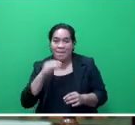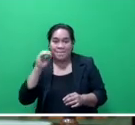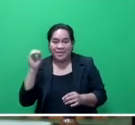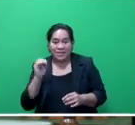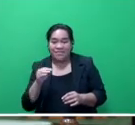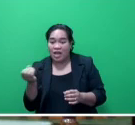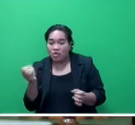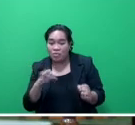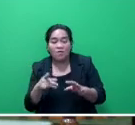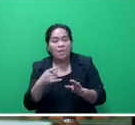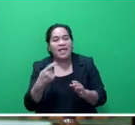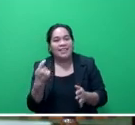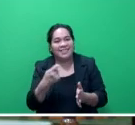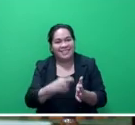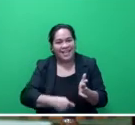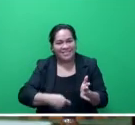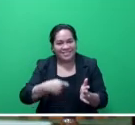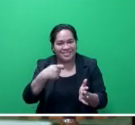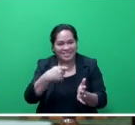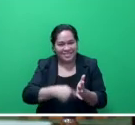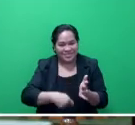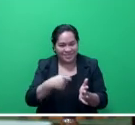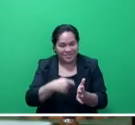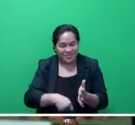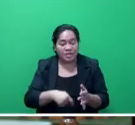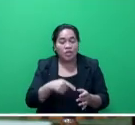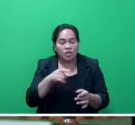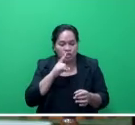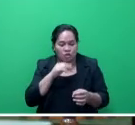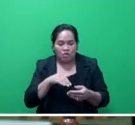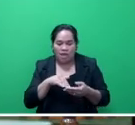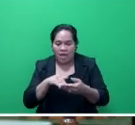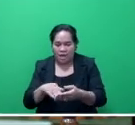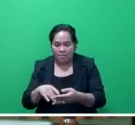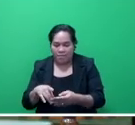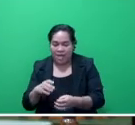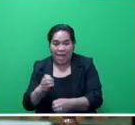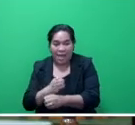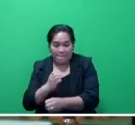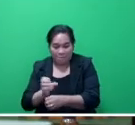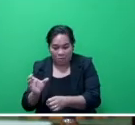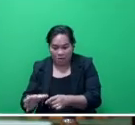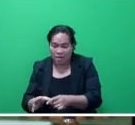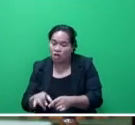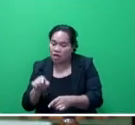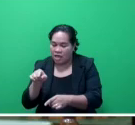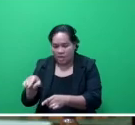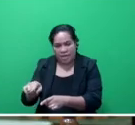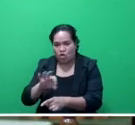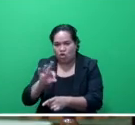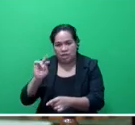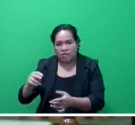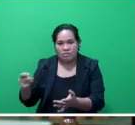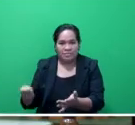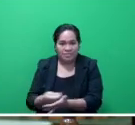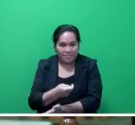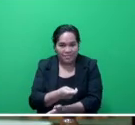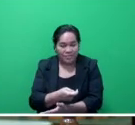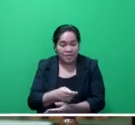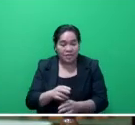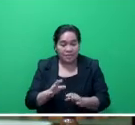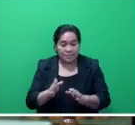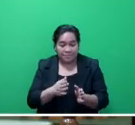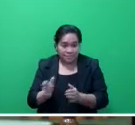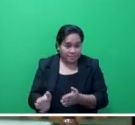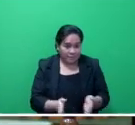from their taxes, and that additional income in the pockets of the employee will be exempt from income tax. Family care leave and paternity